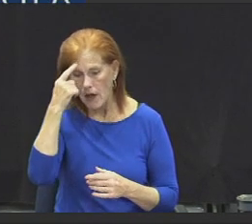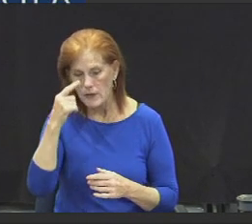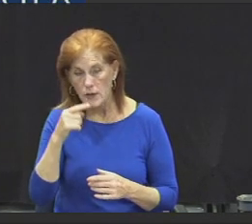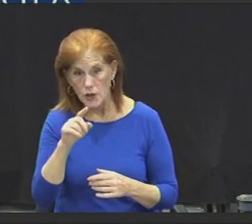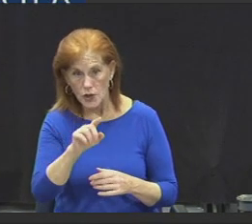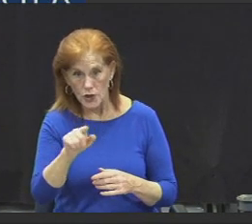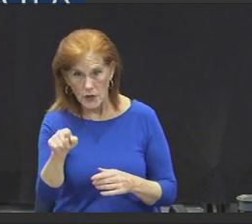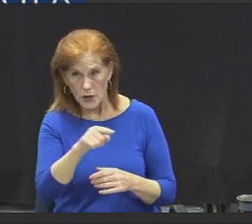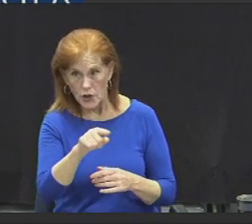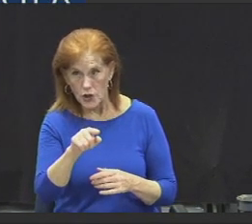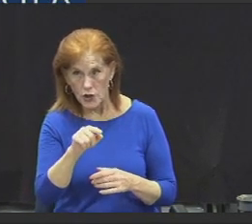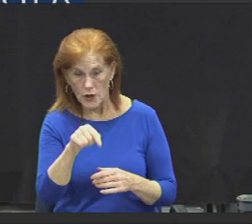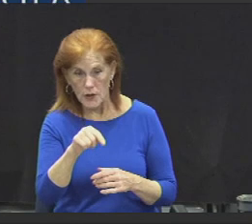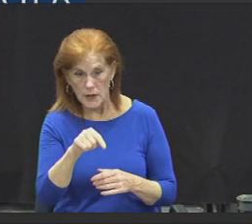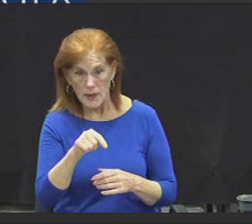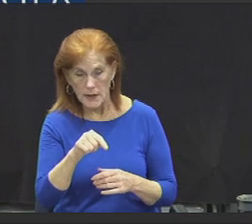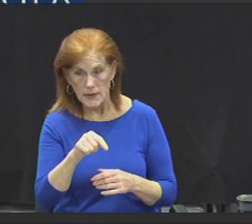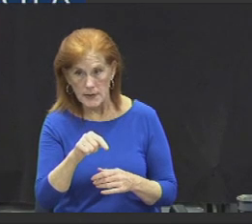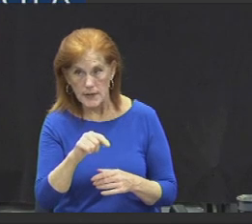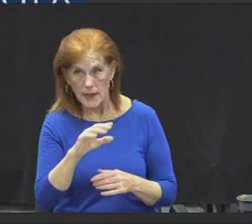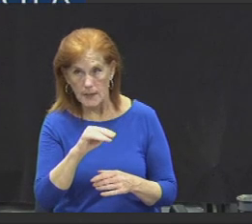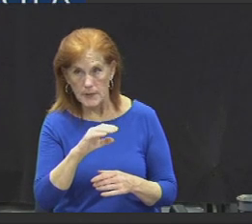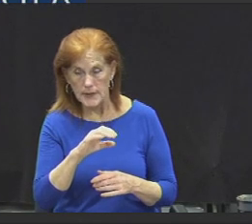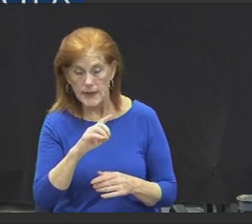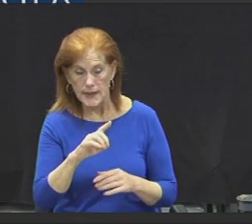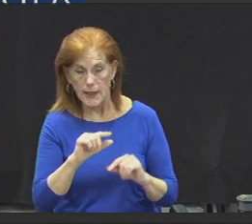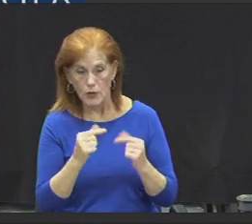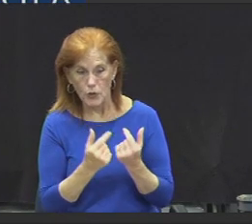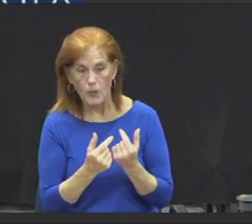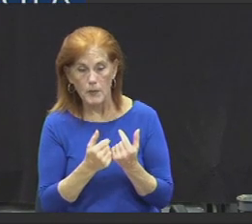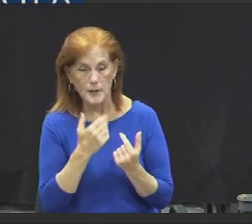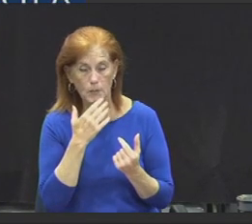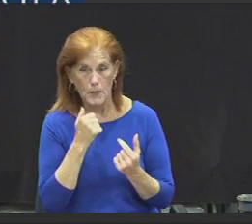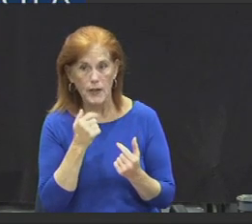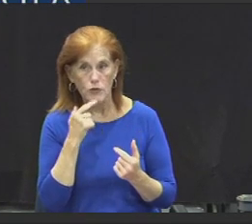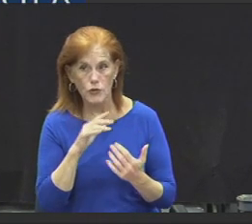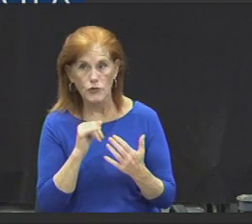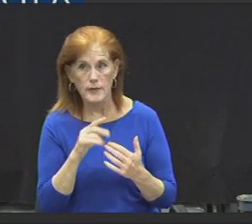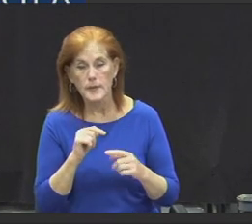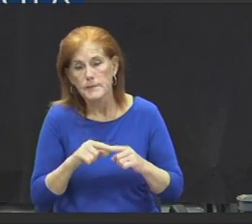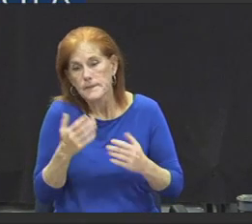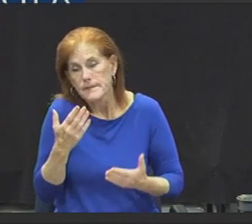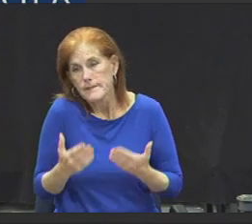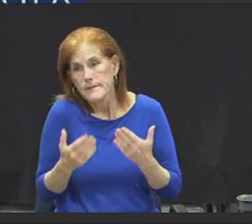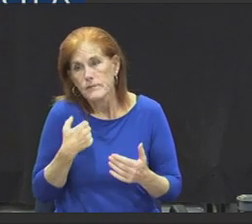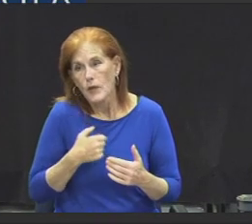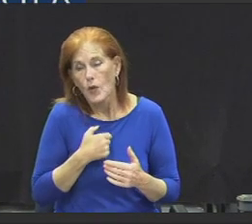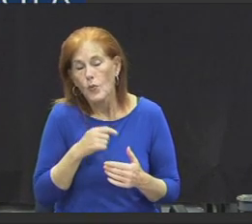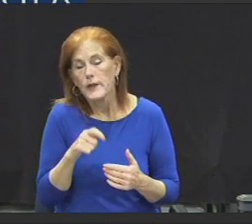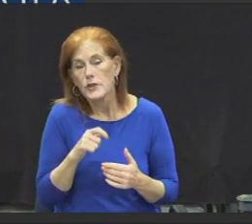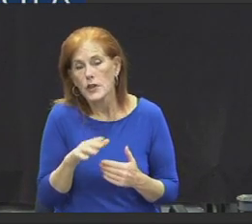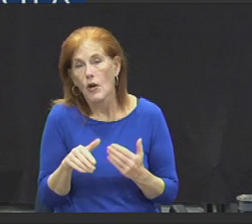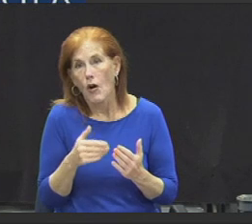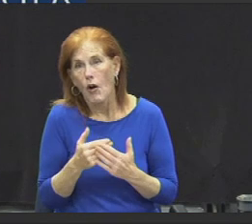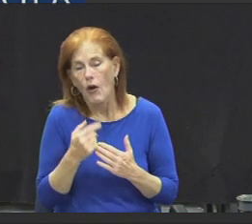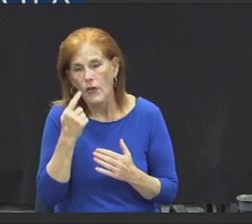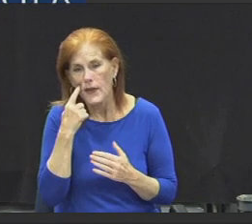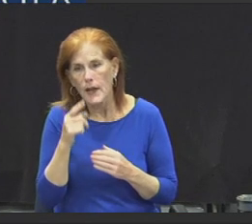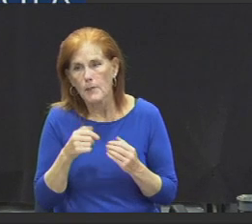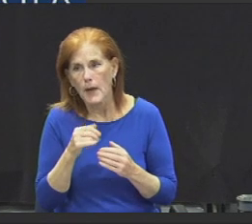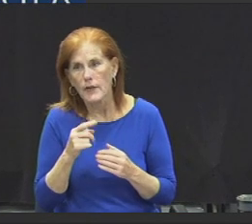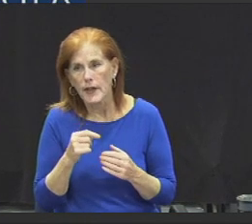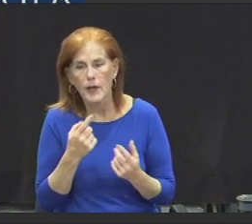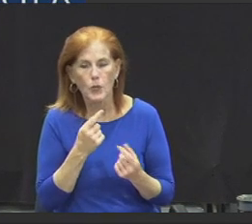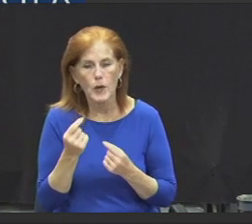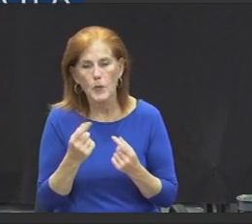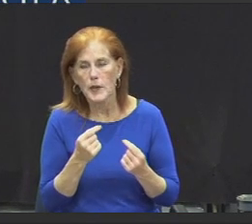this group is more suitable to address that, but I think we should all sort of bang this drum and how do we go and to what extent do we